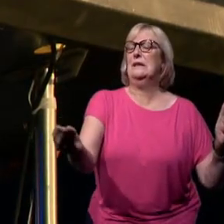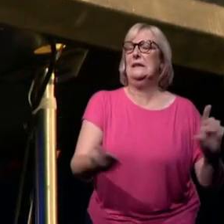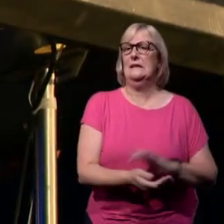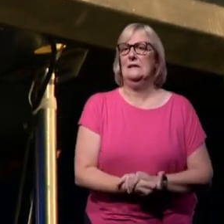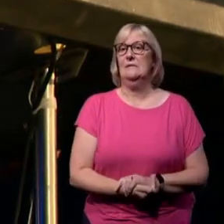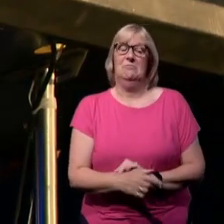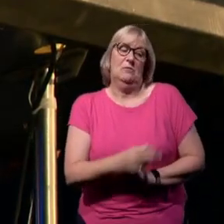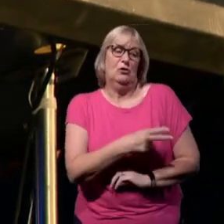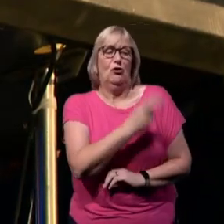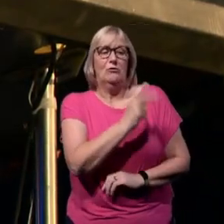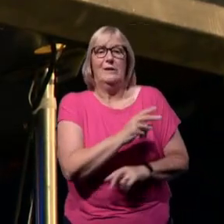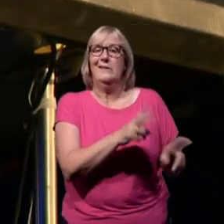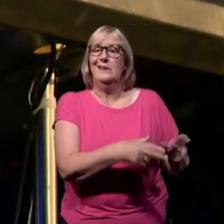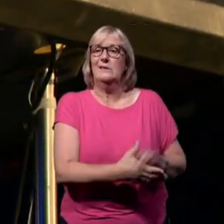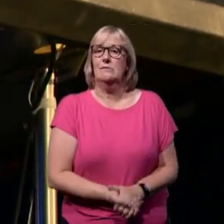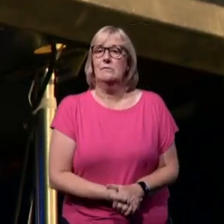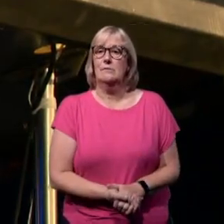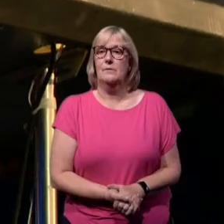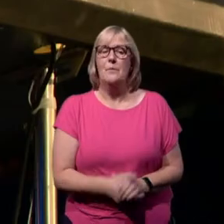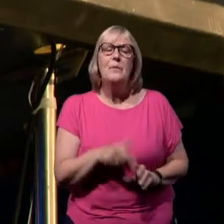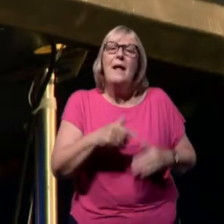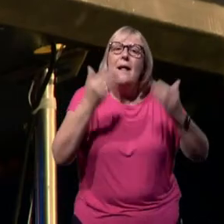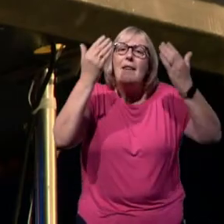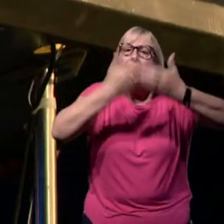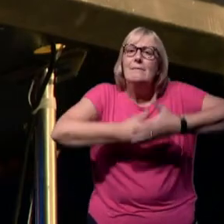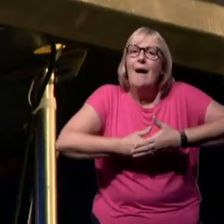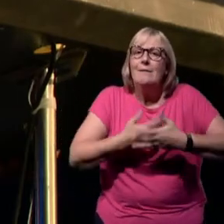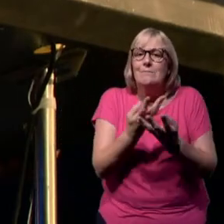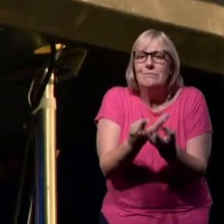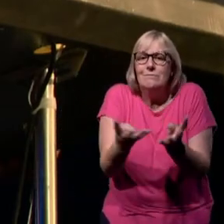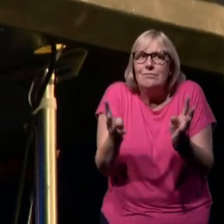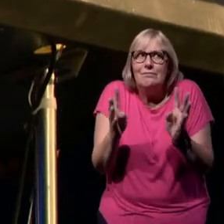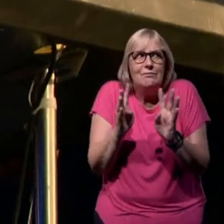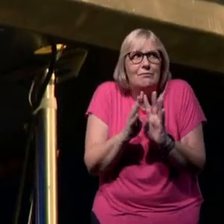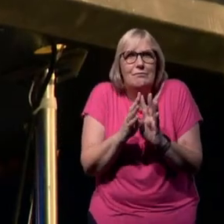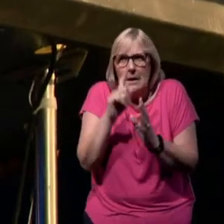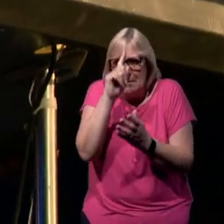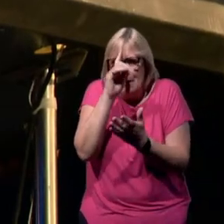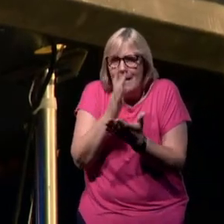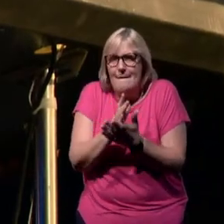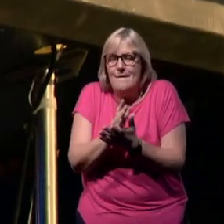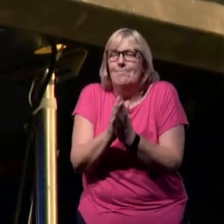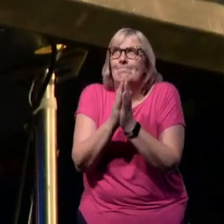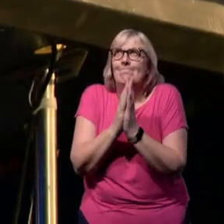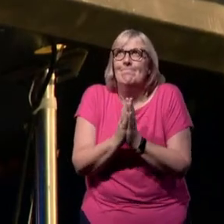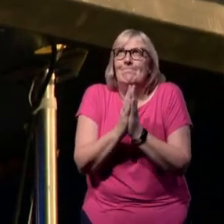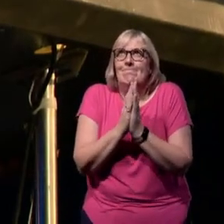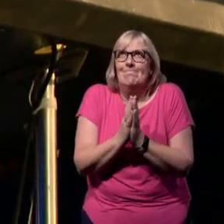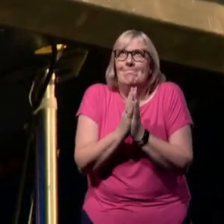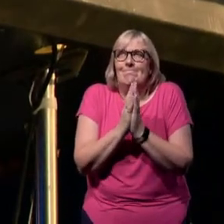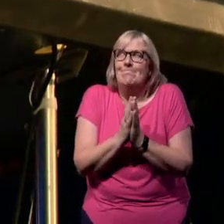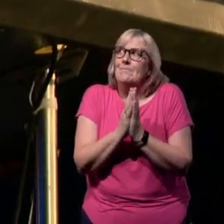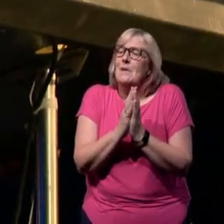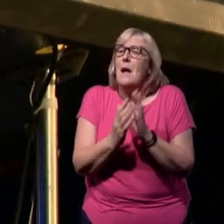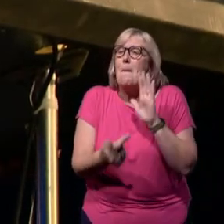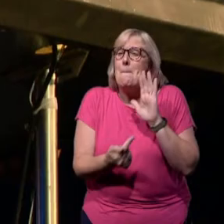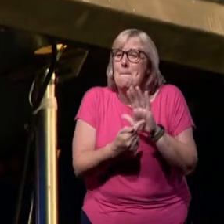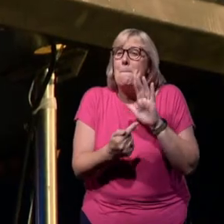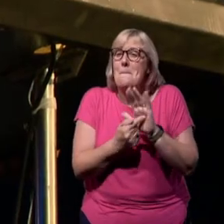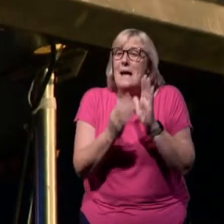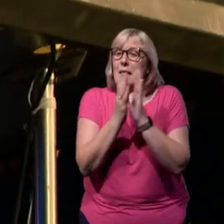the believers met to worship that night, their main prayer request,